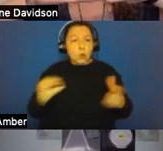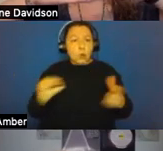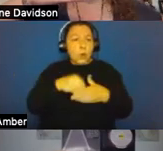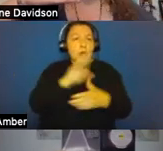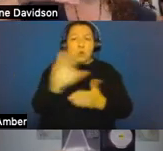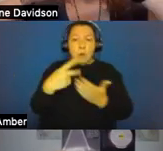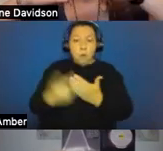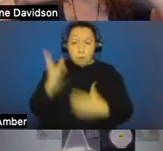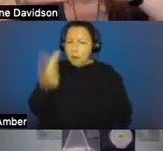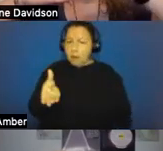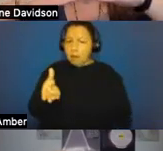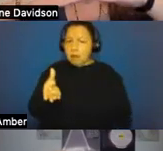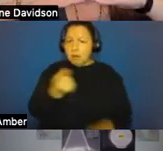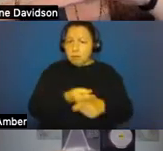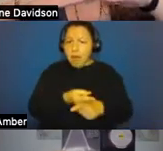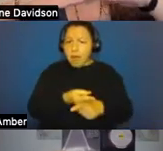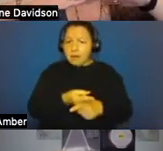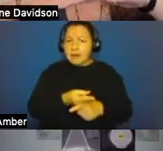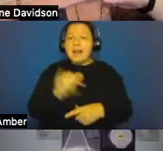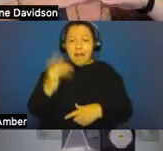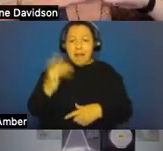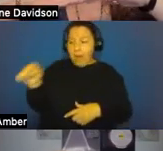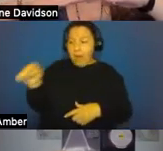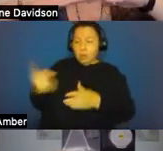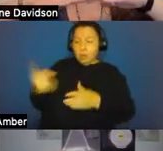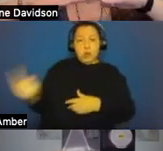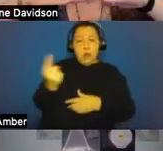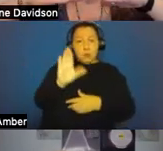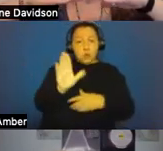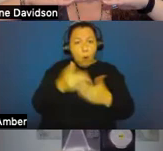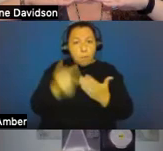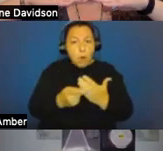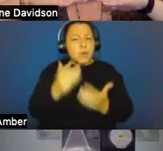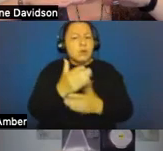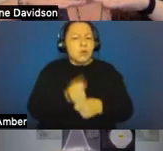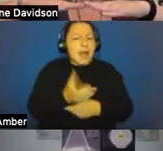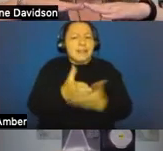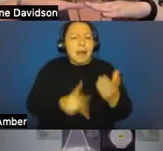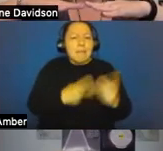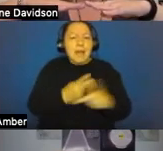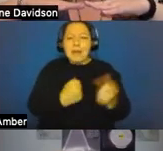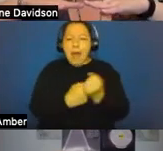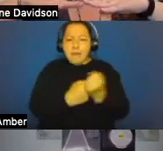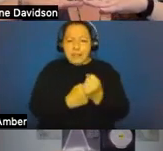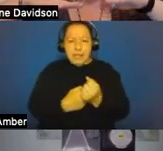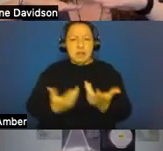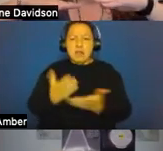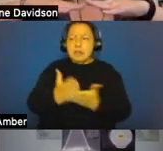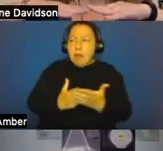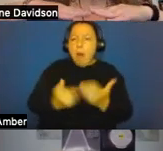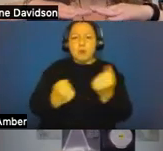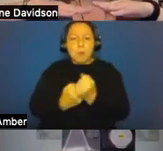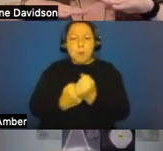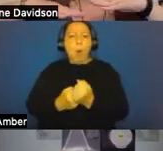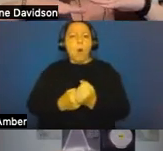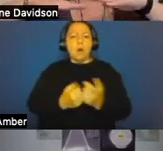program, right? That's why they're coming to the program, to seek advocacy, to have somebody listen to